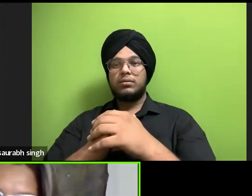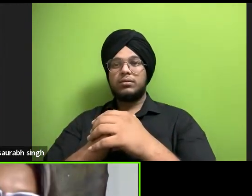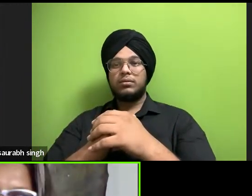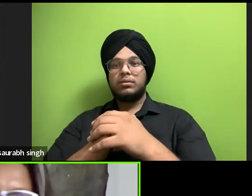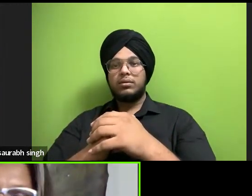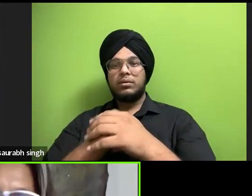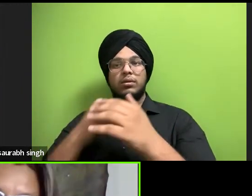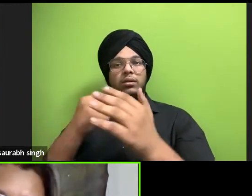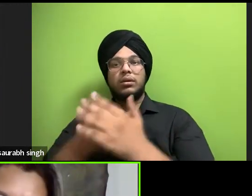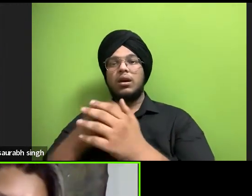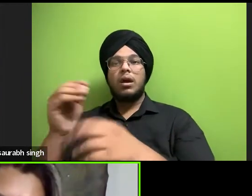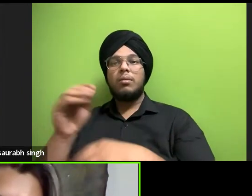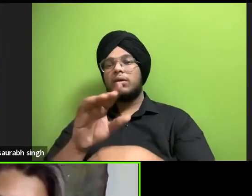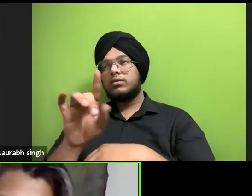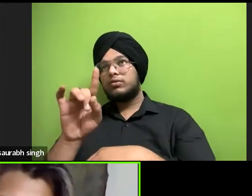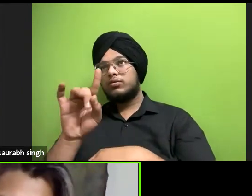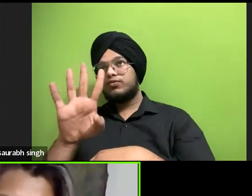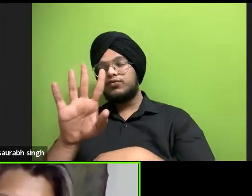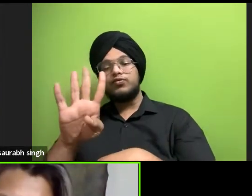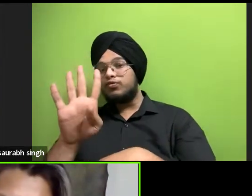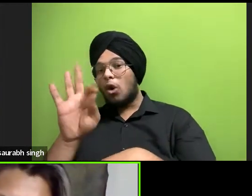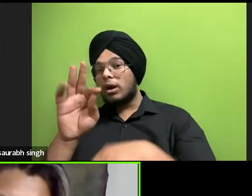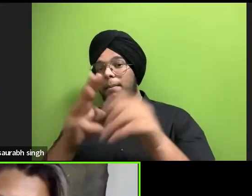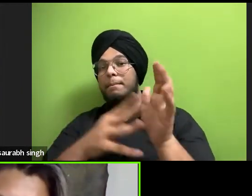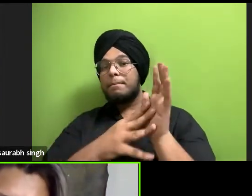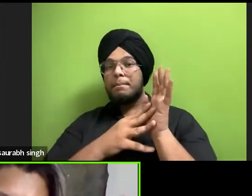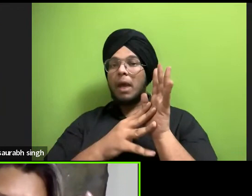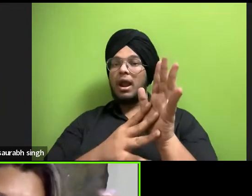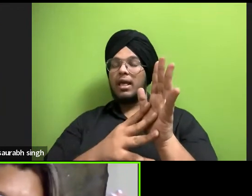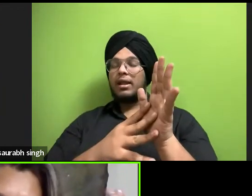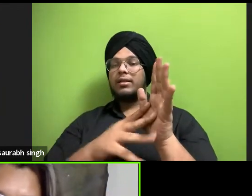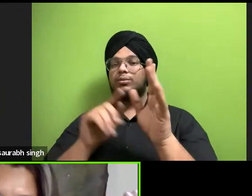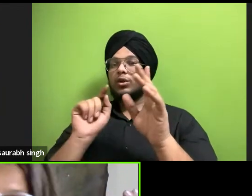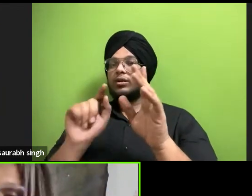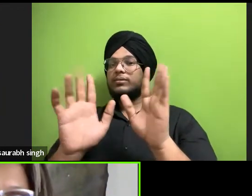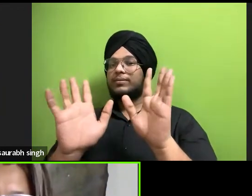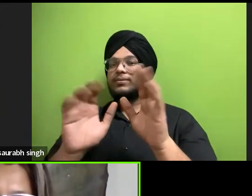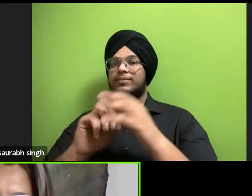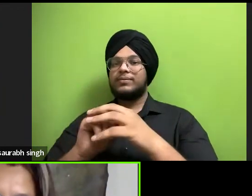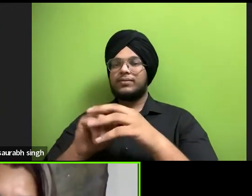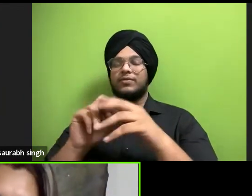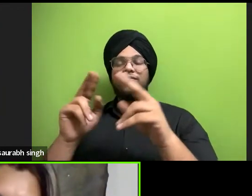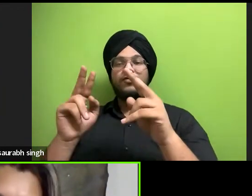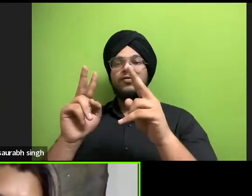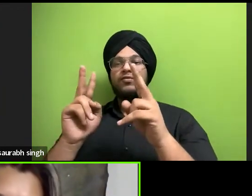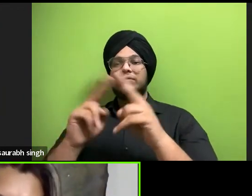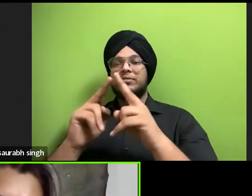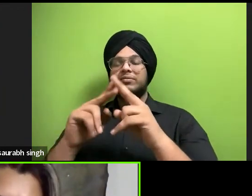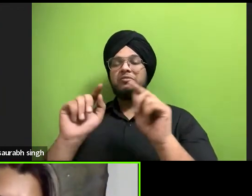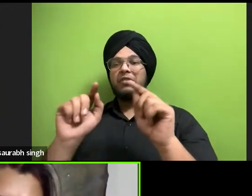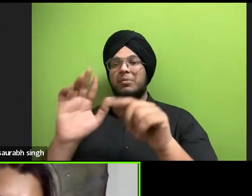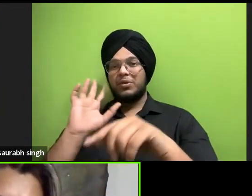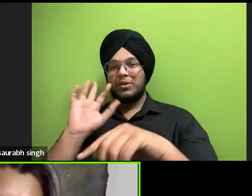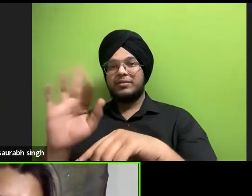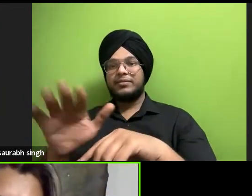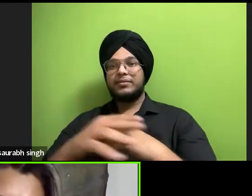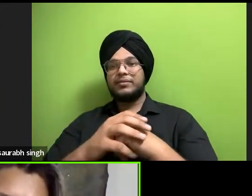reaches over 40 million into the mainland. It's very significant.